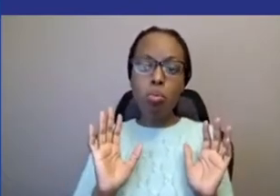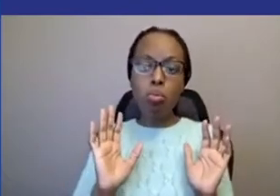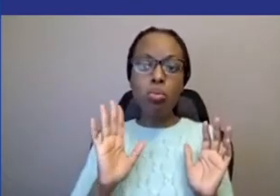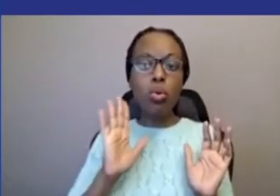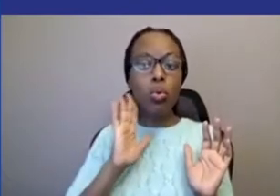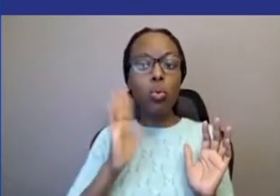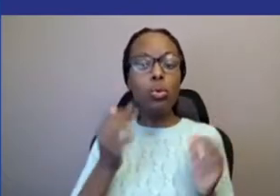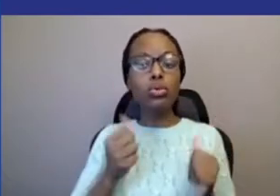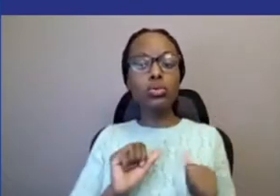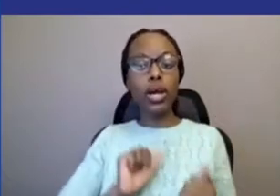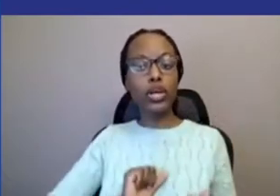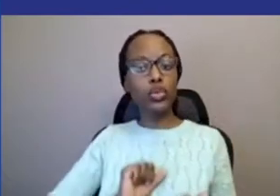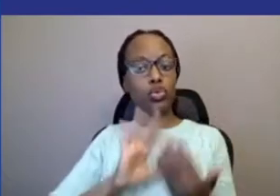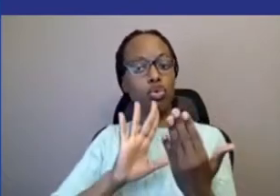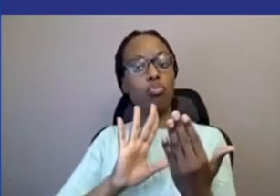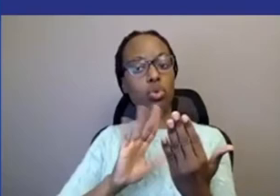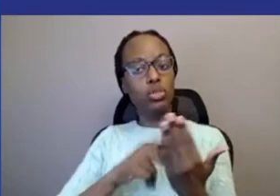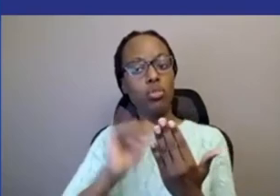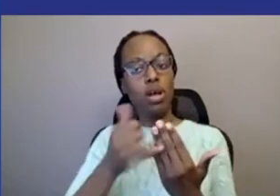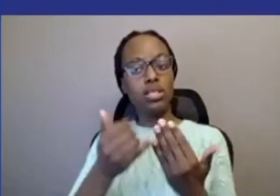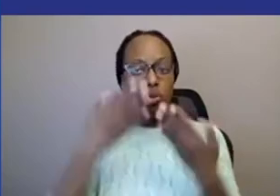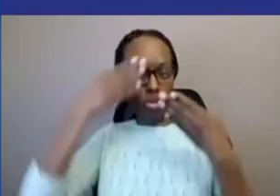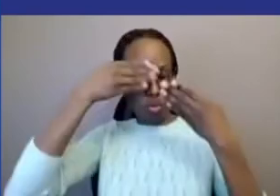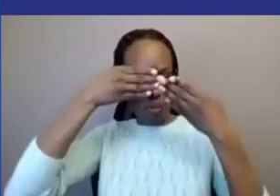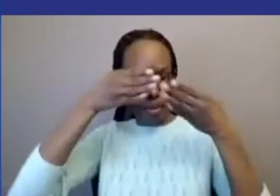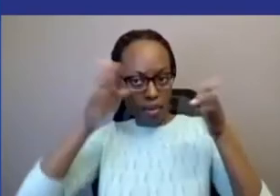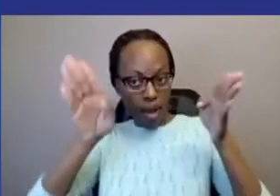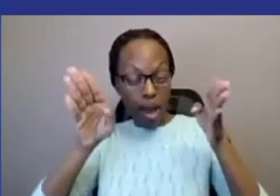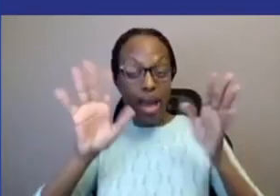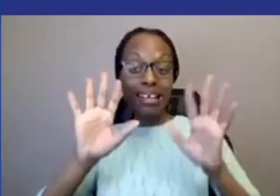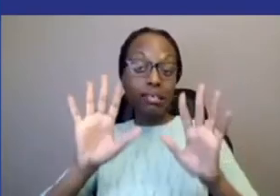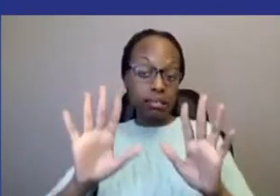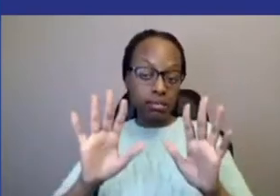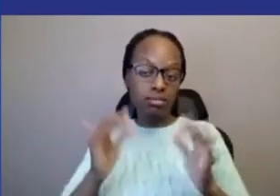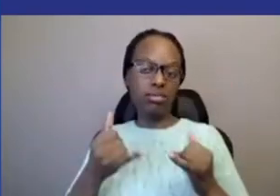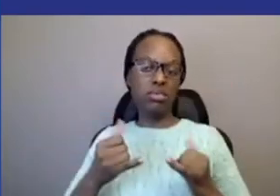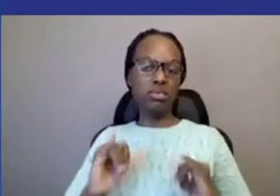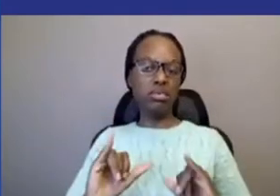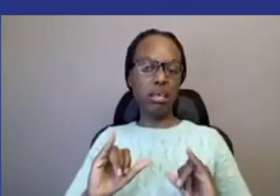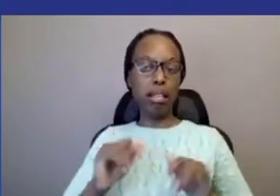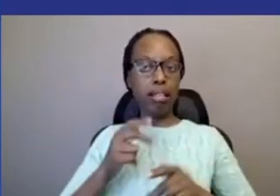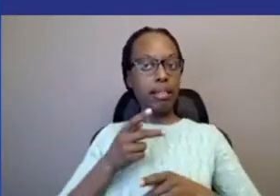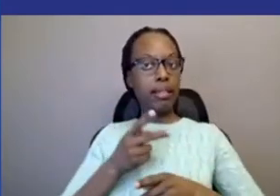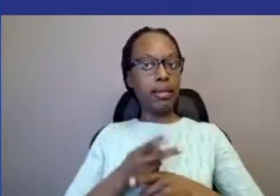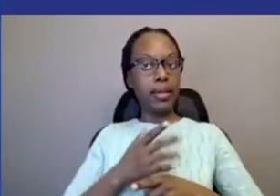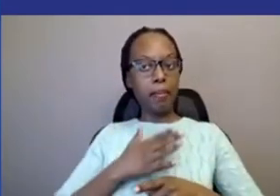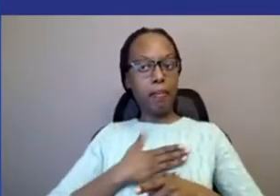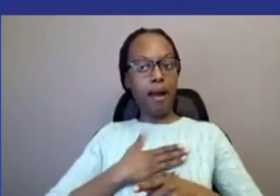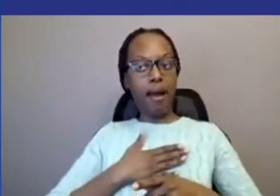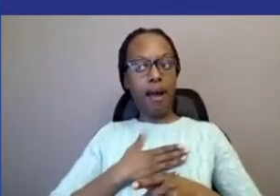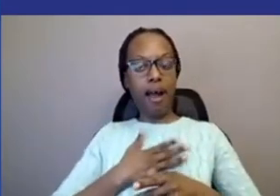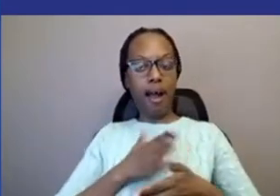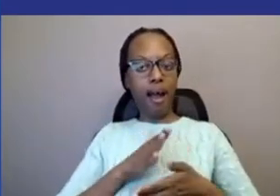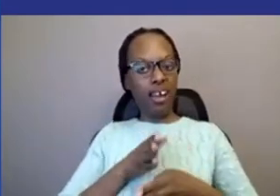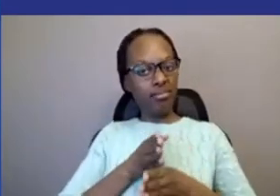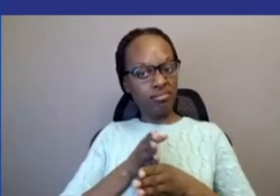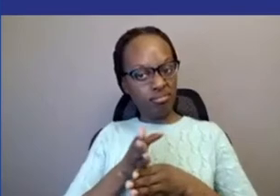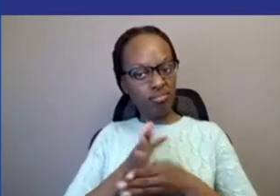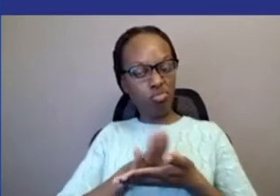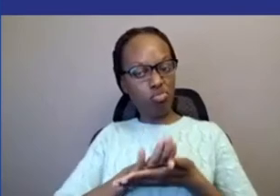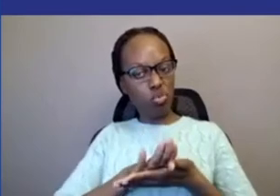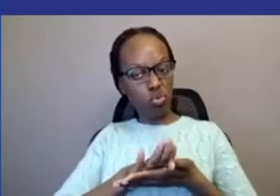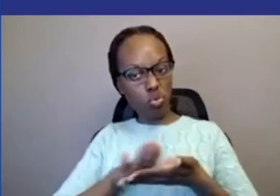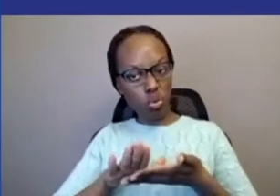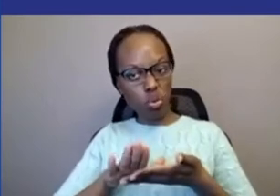approach the project with an open mind, but still remain either pure within the way that